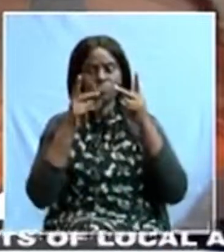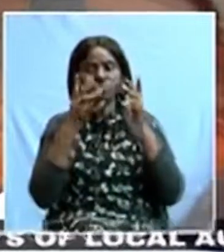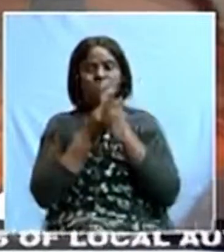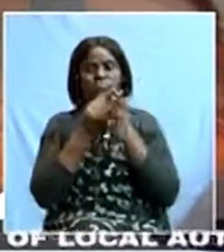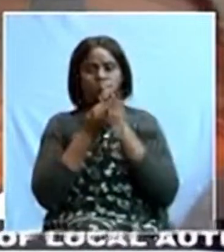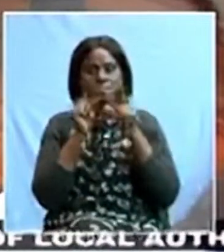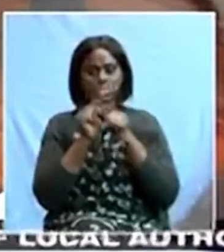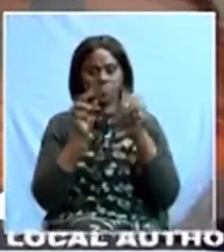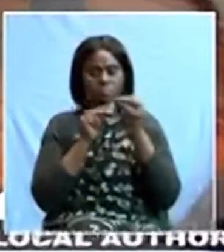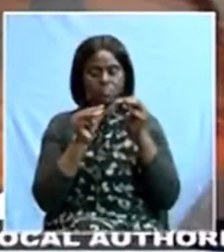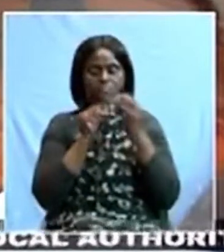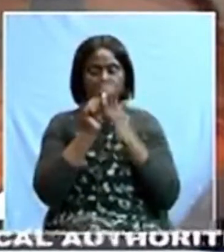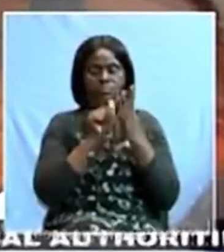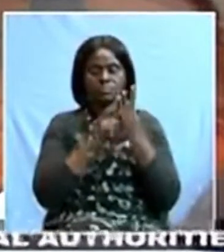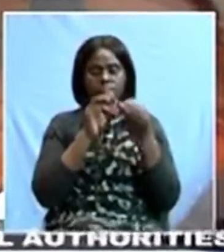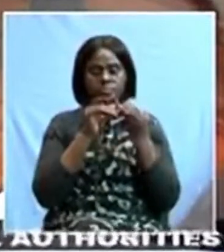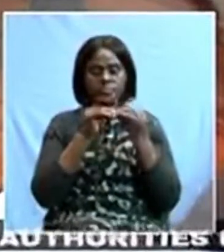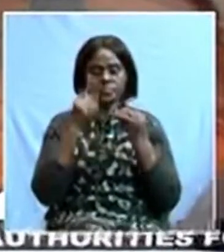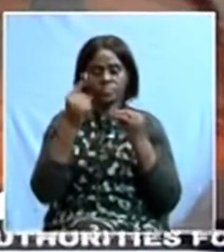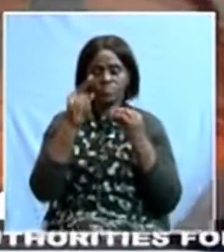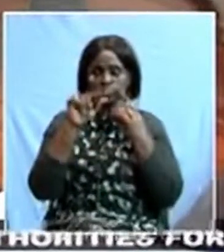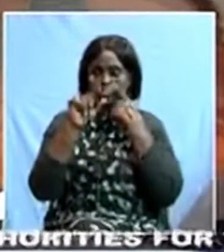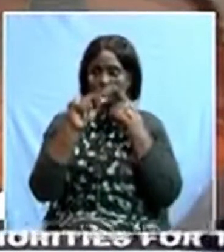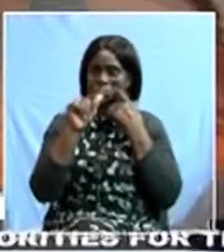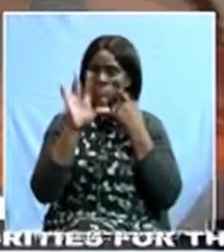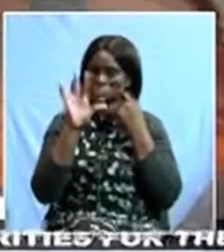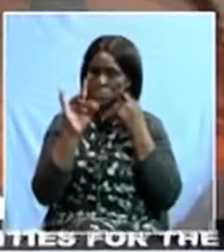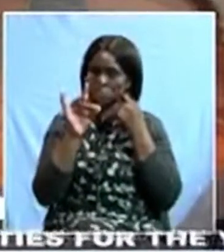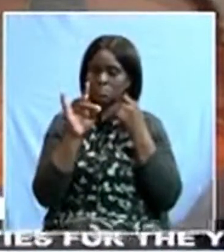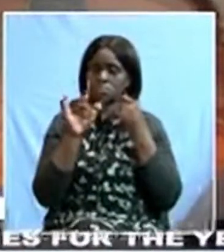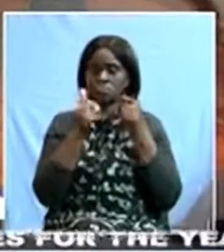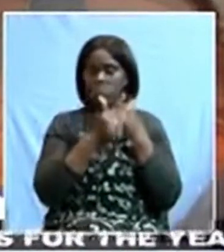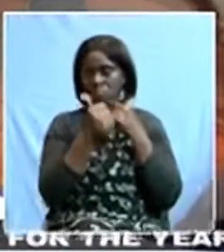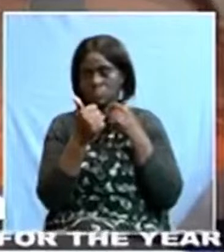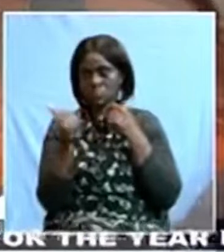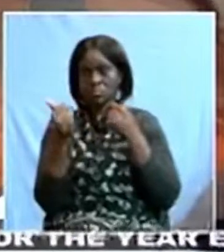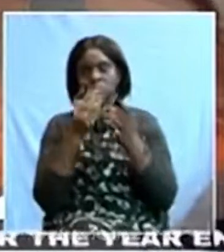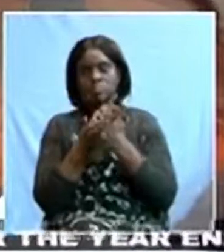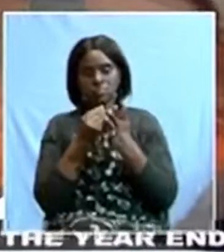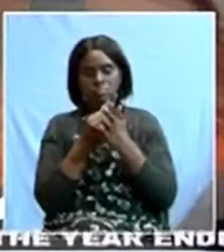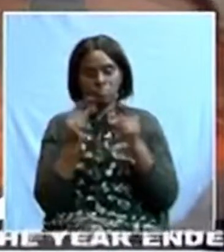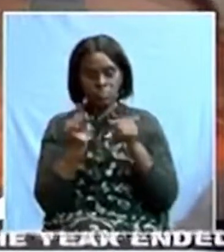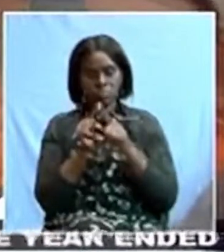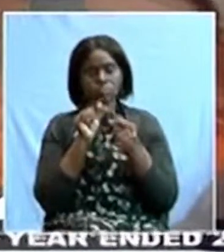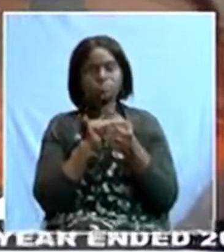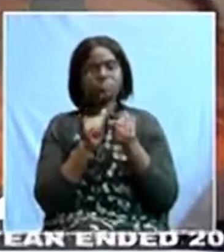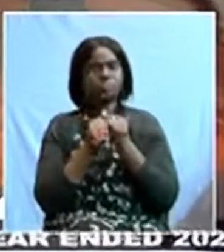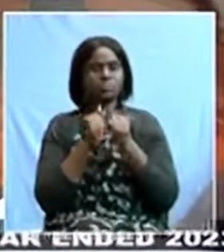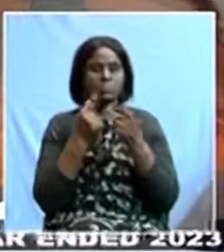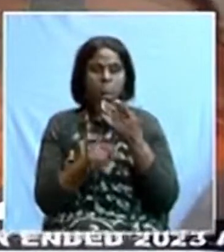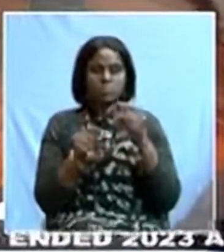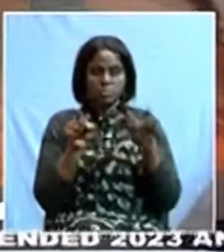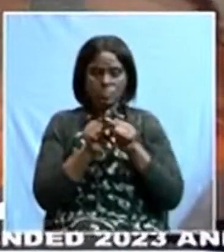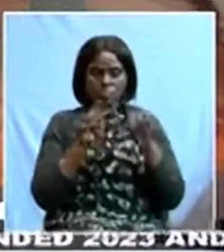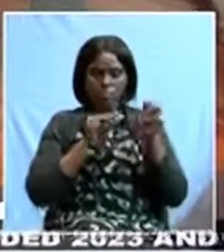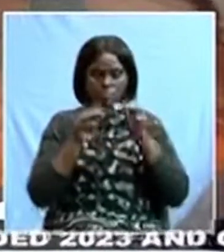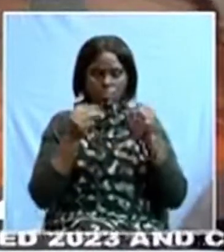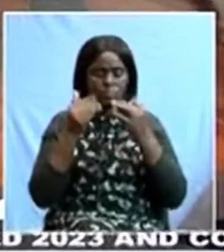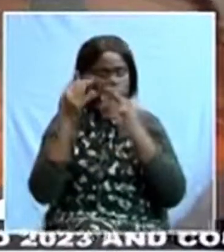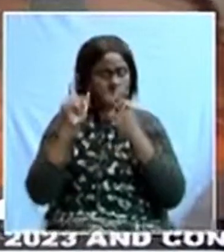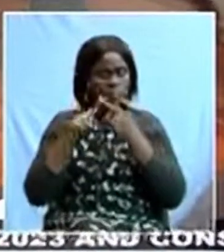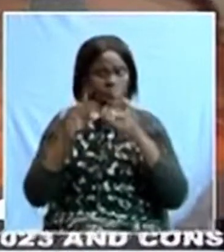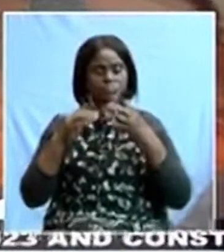Finance Management Act No. 1 of 2018. Other grants, cause of query. Management wishes